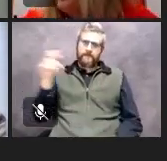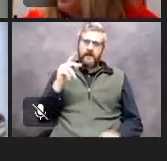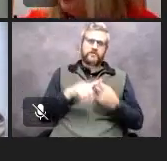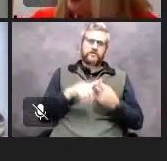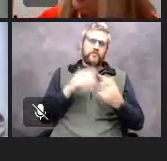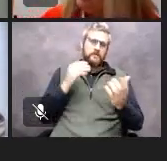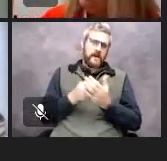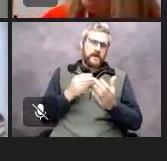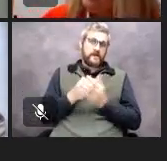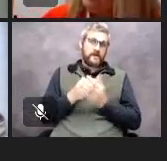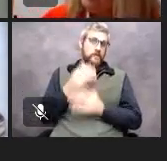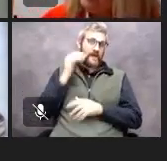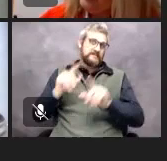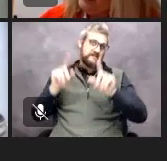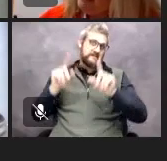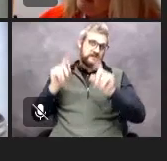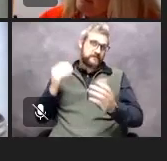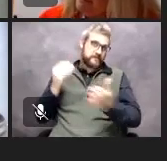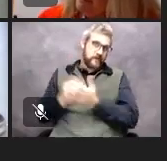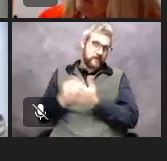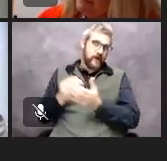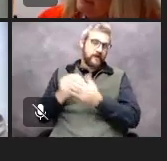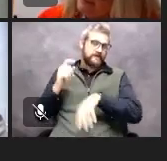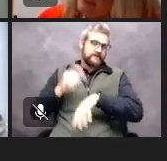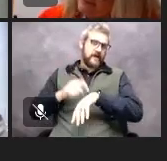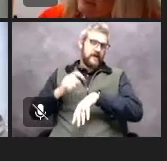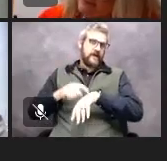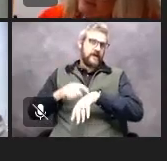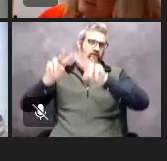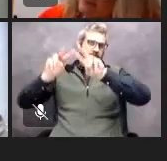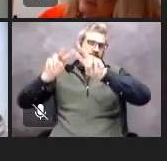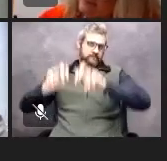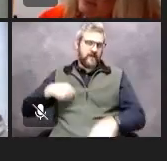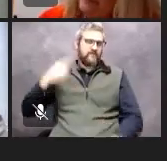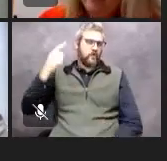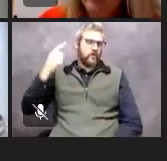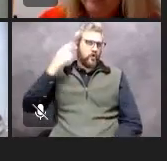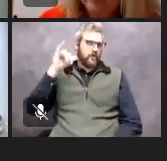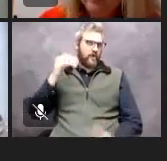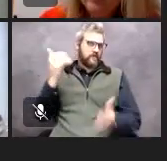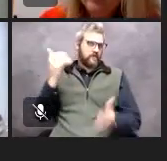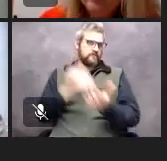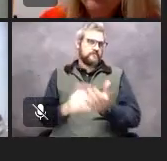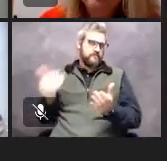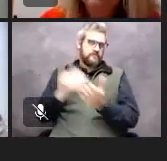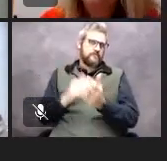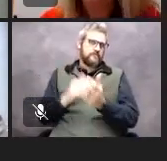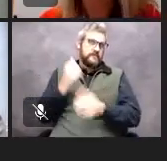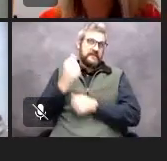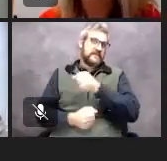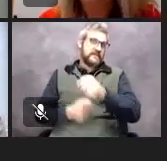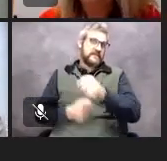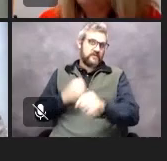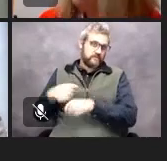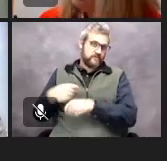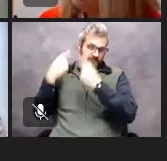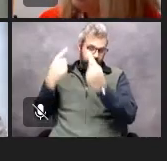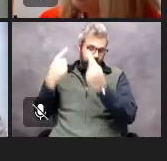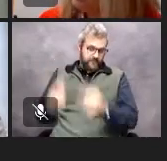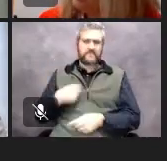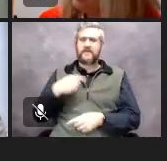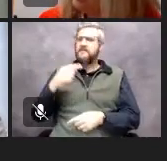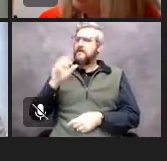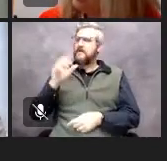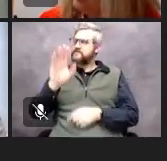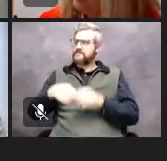a lot of money and it takes time to assess. I've heard that for years, okay? But I still think